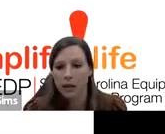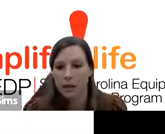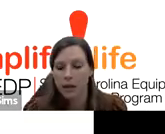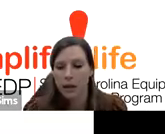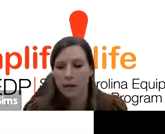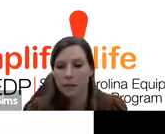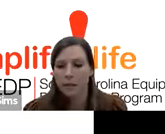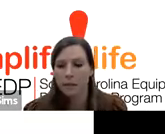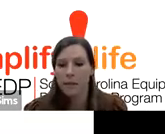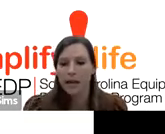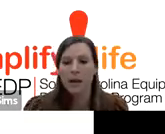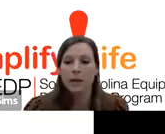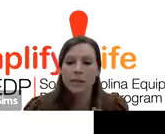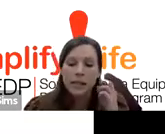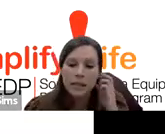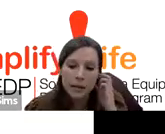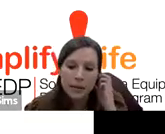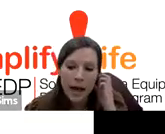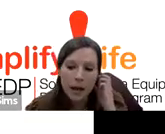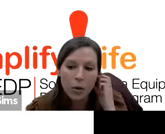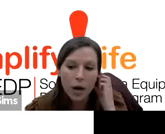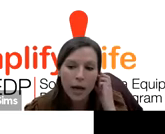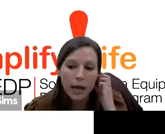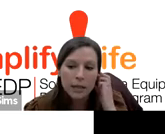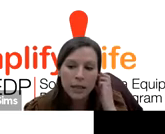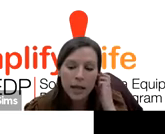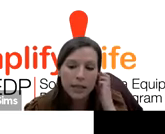thank you, Landon. My email is